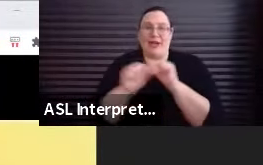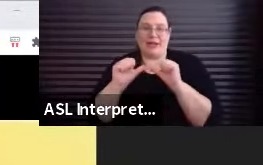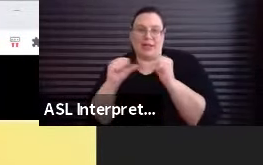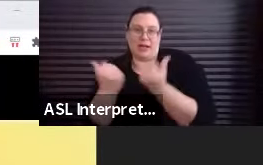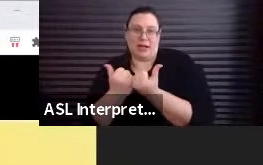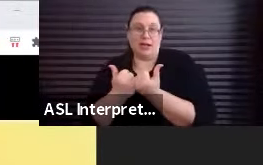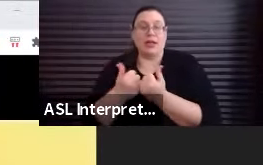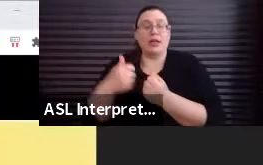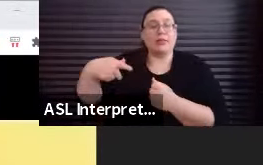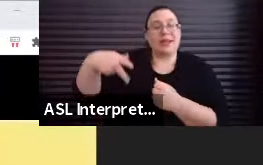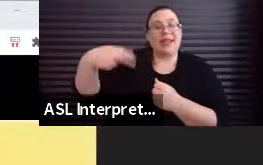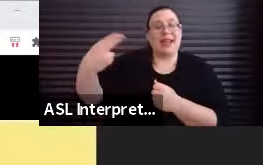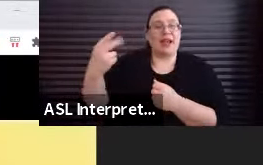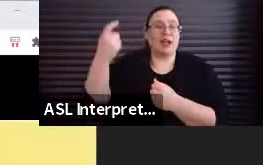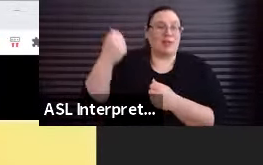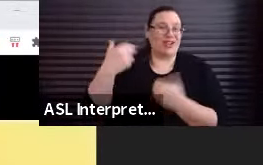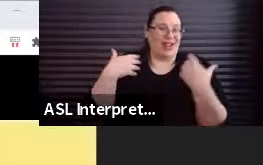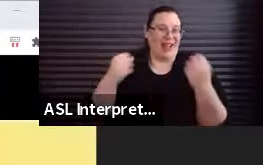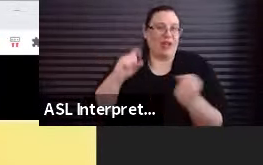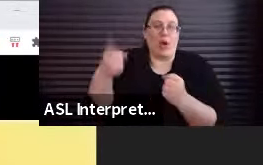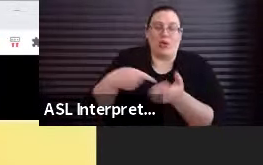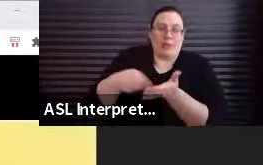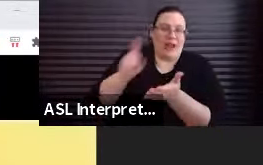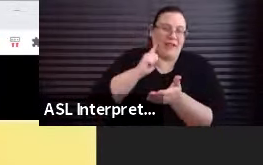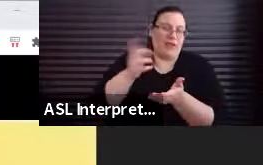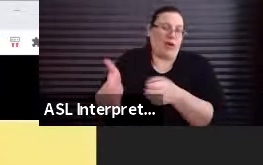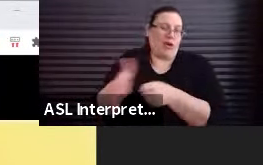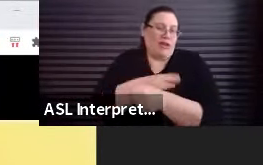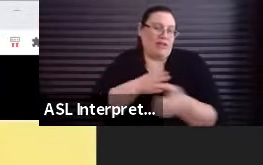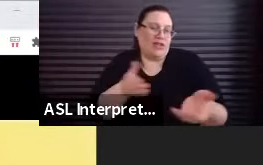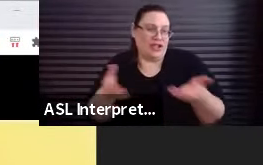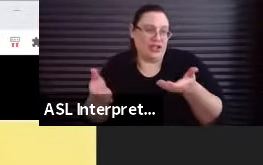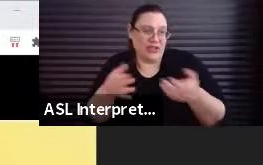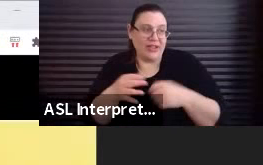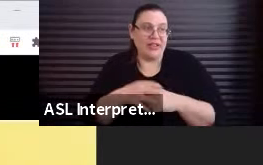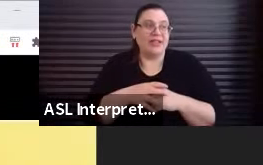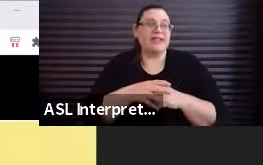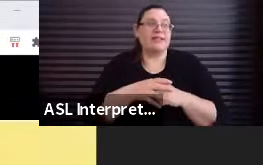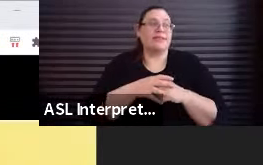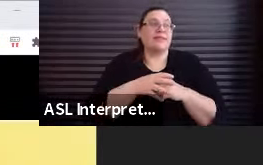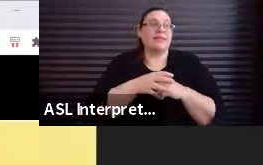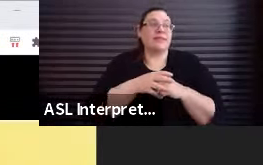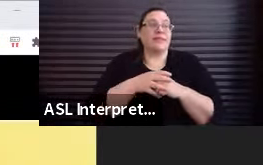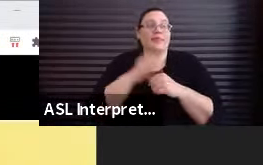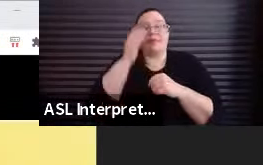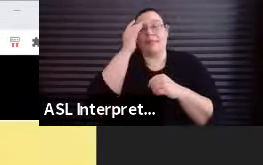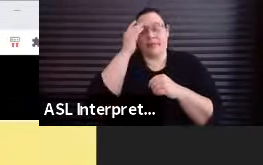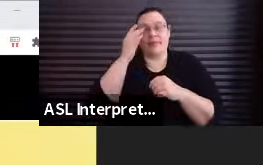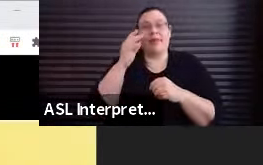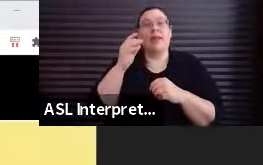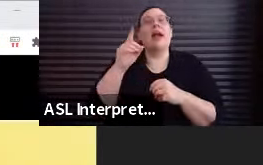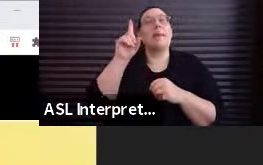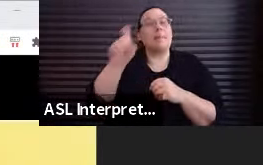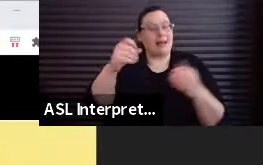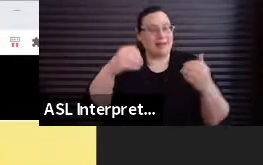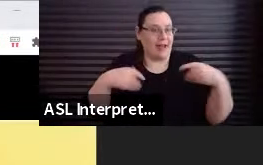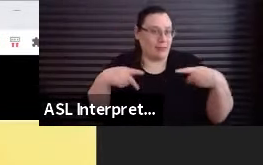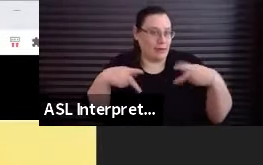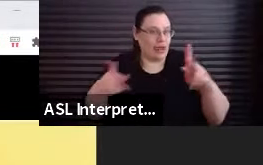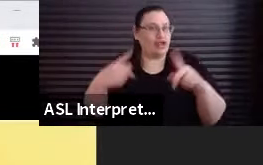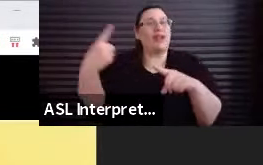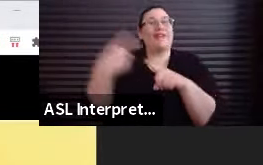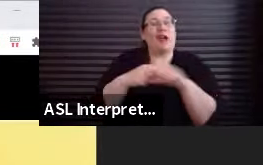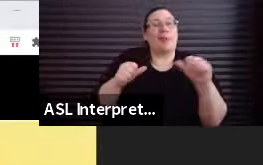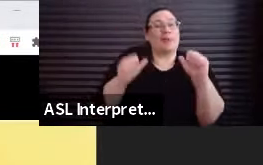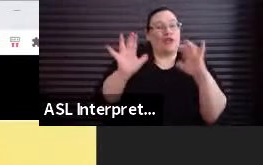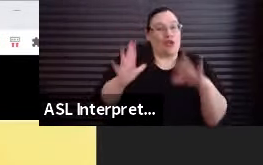health, again, is paid only on covered services. And there needs to be permission from the performer to